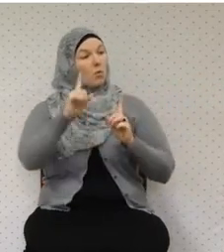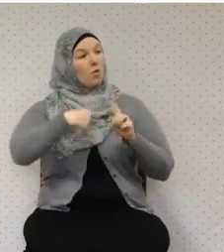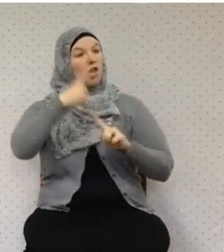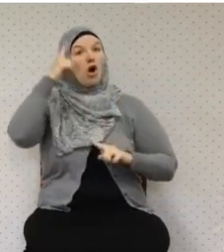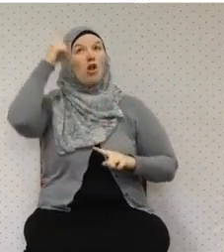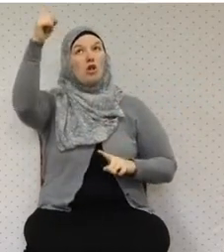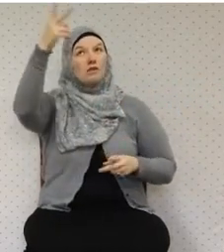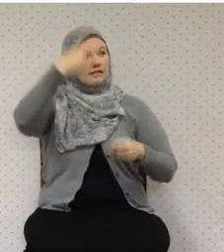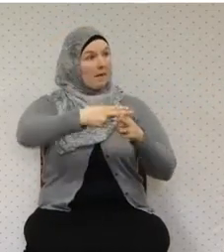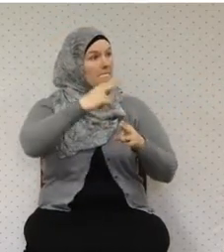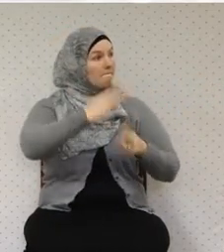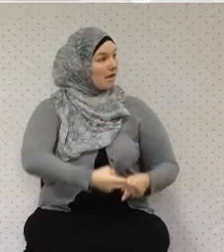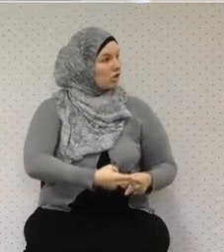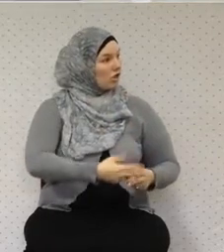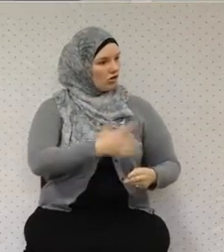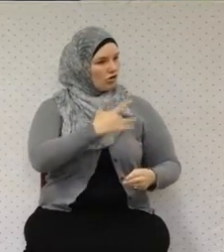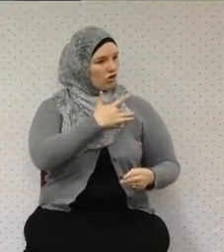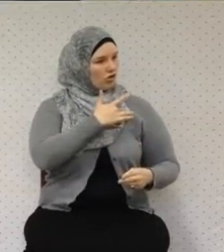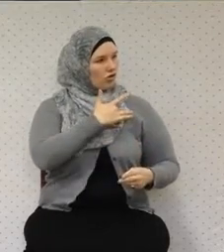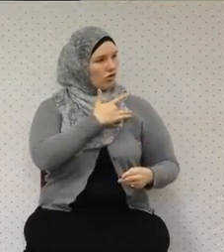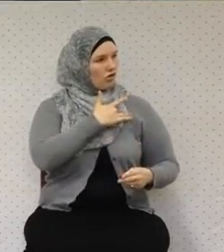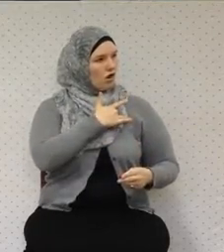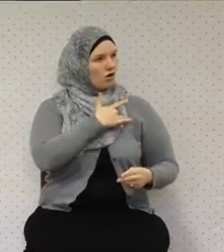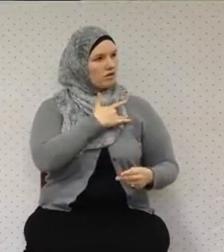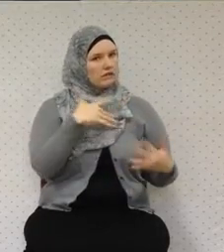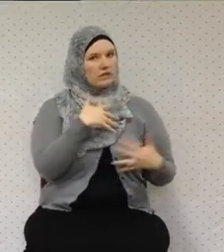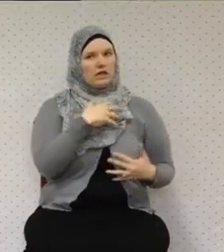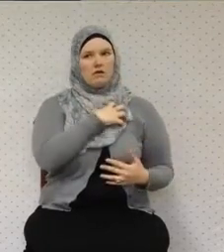When Allah's name is mentioned, their hearts tremble.